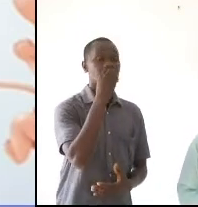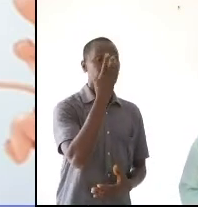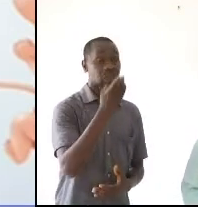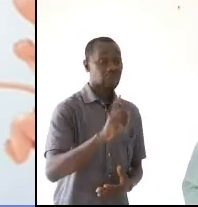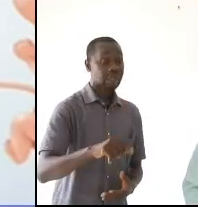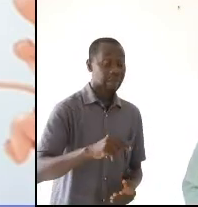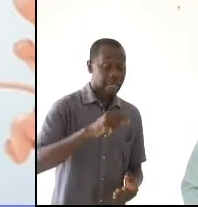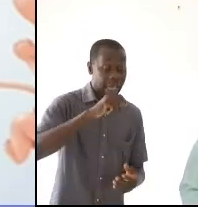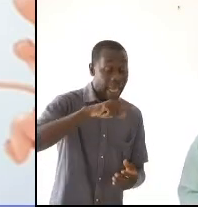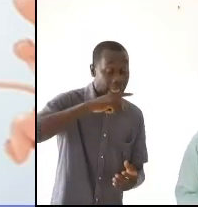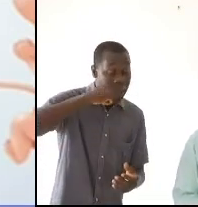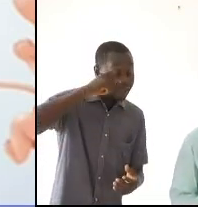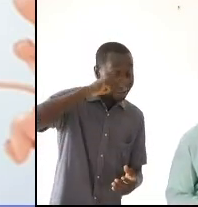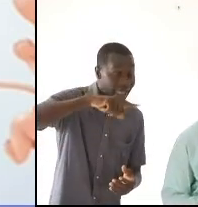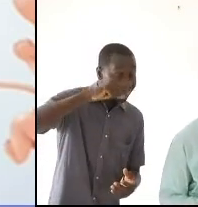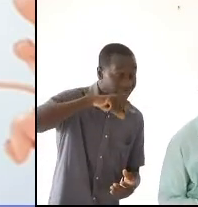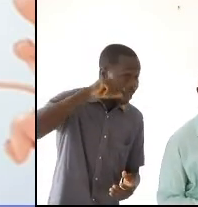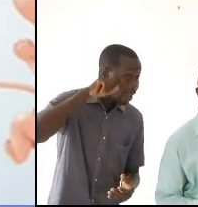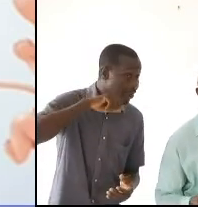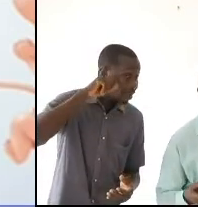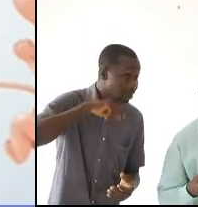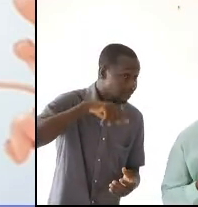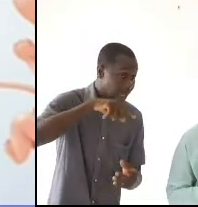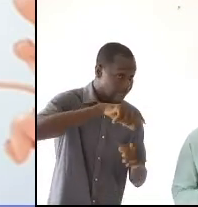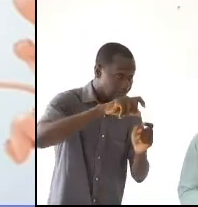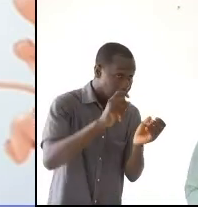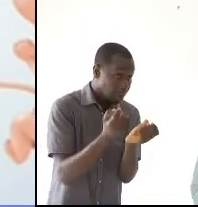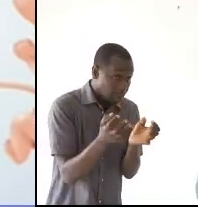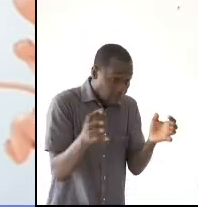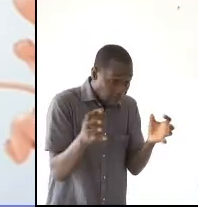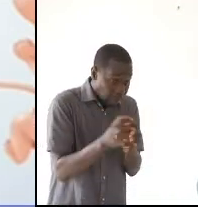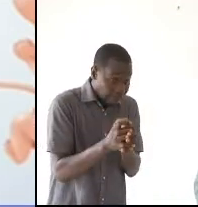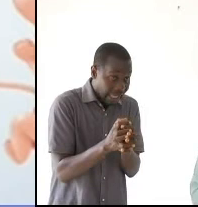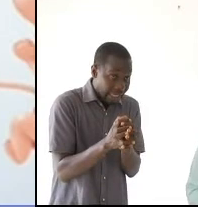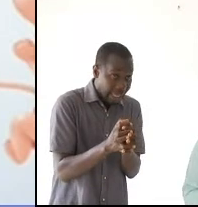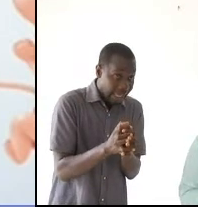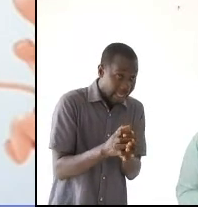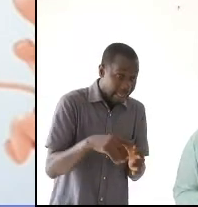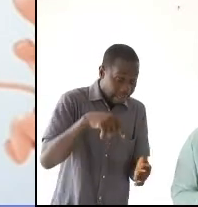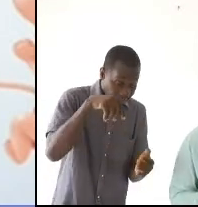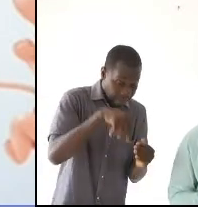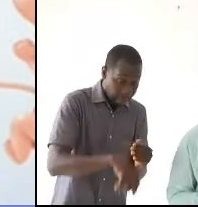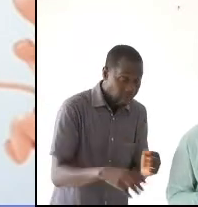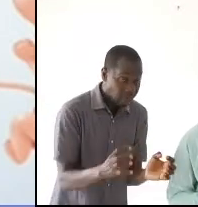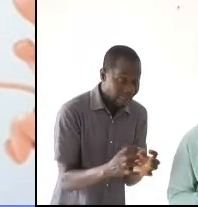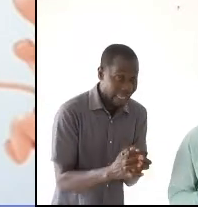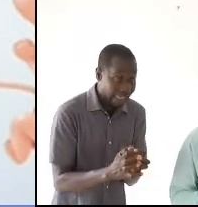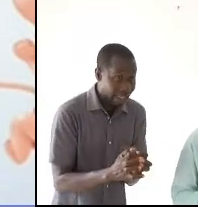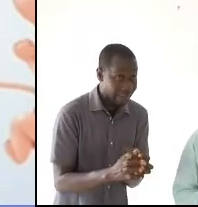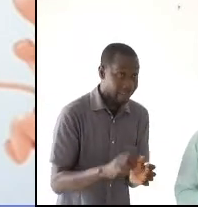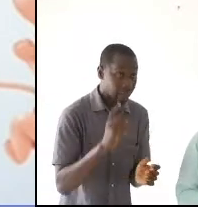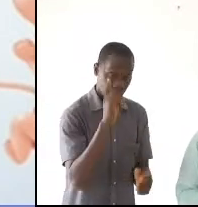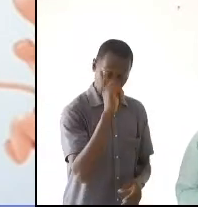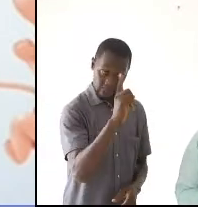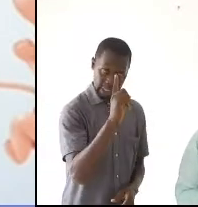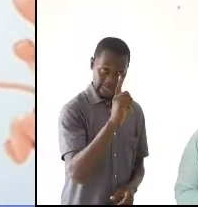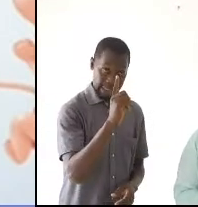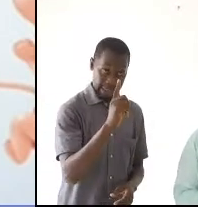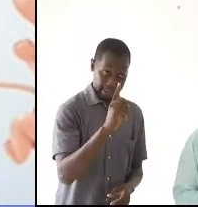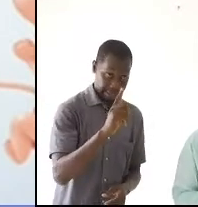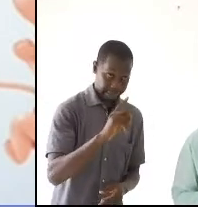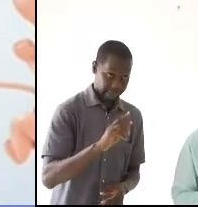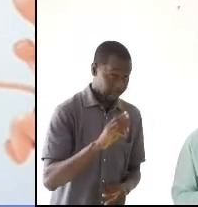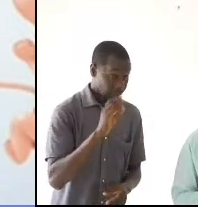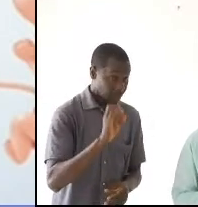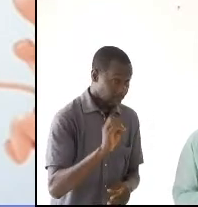a sperm cell and an egg cell or ovum coming together. And once they come together, they become one. So